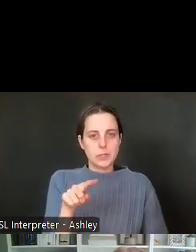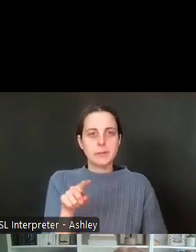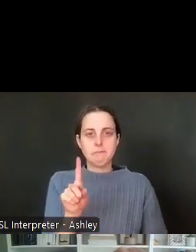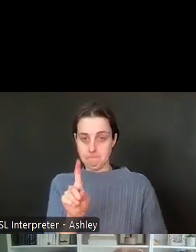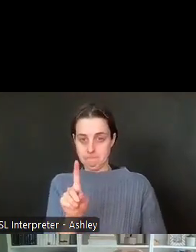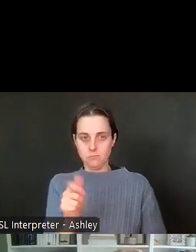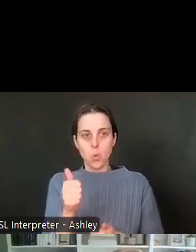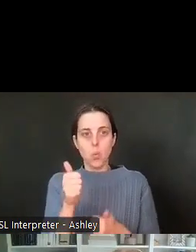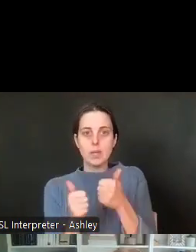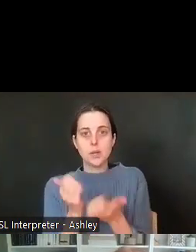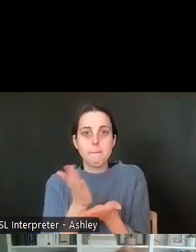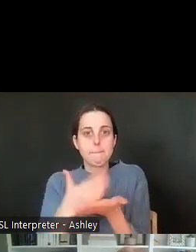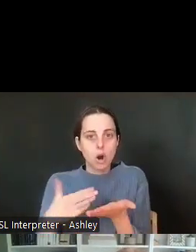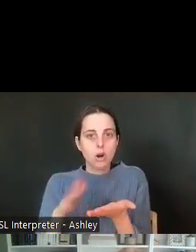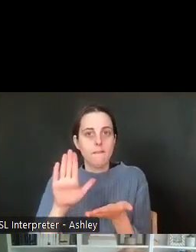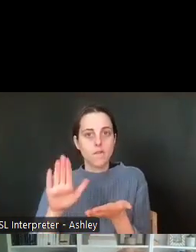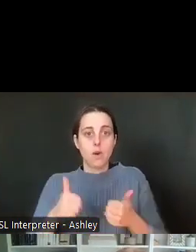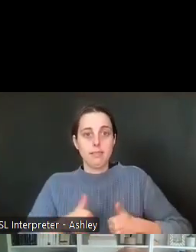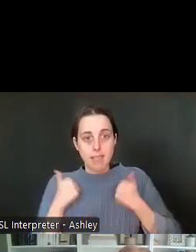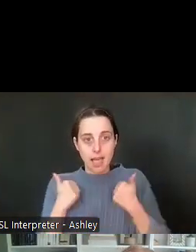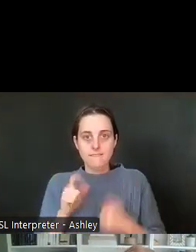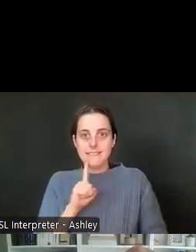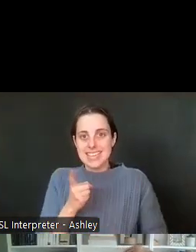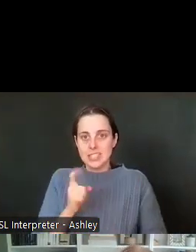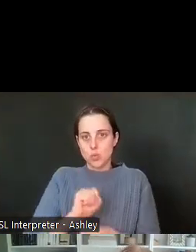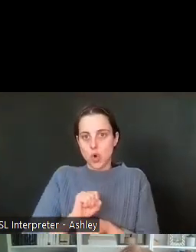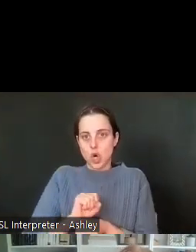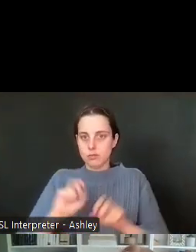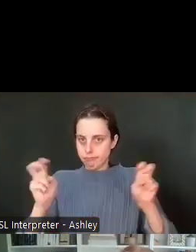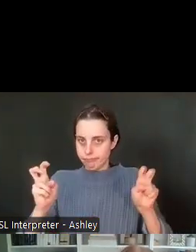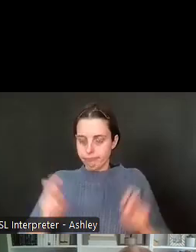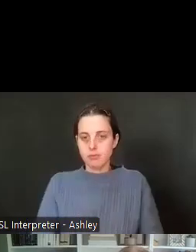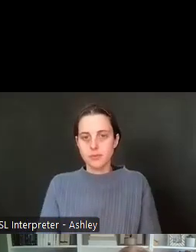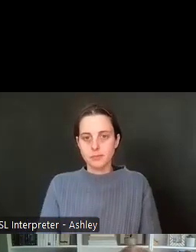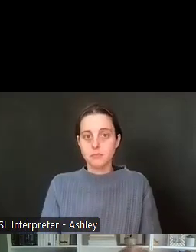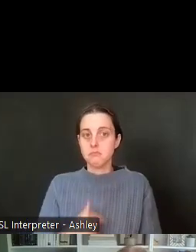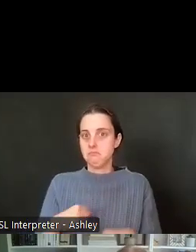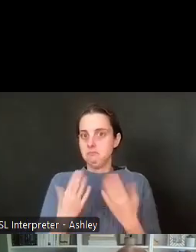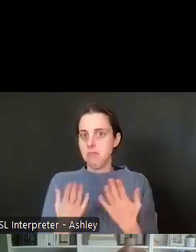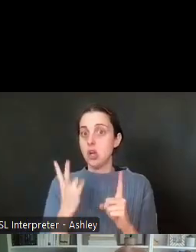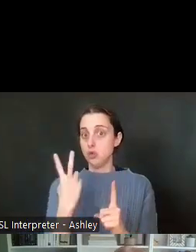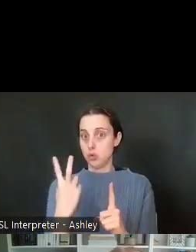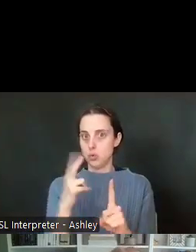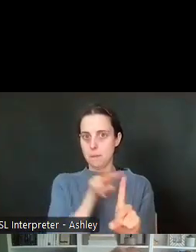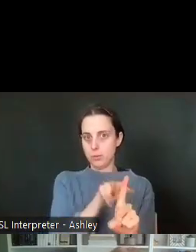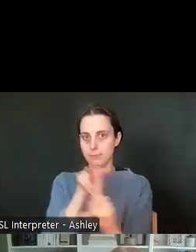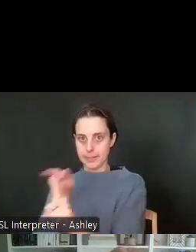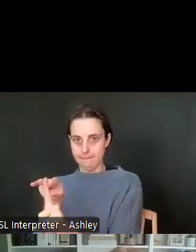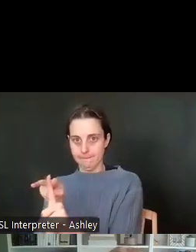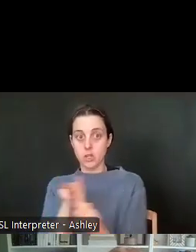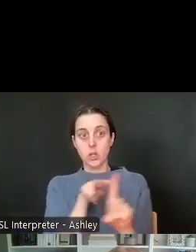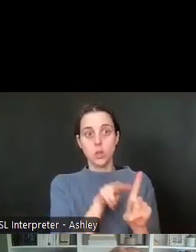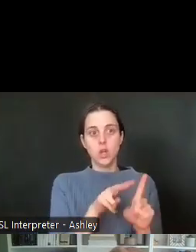of your life is work. And you're going to think about it from two perspectives. One is your current